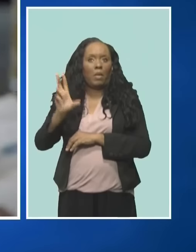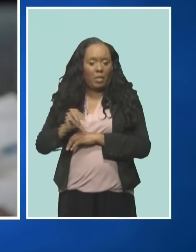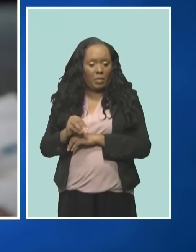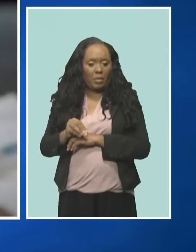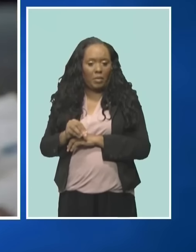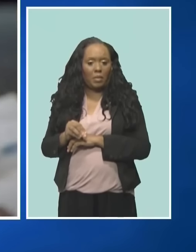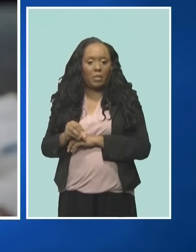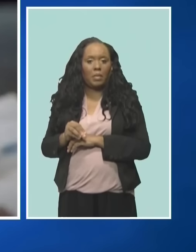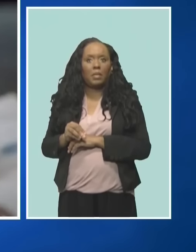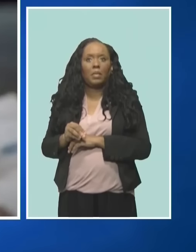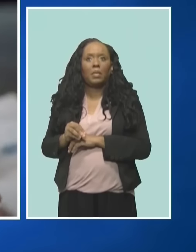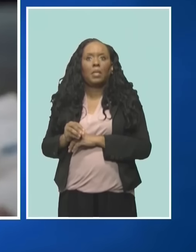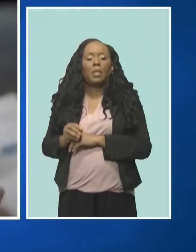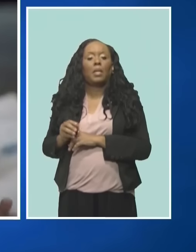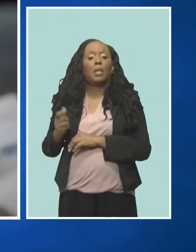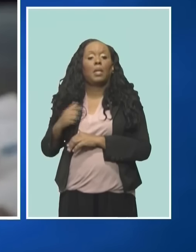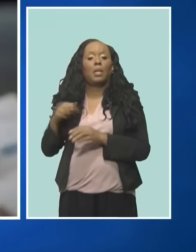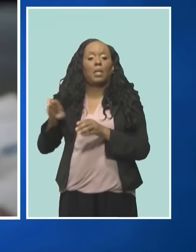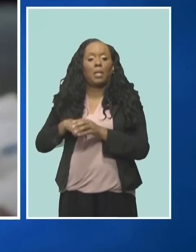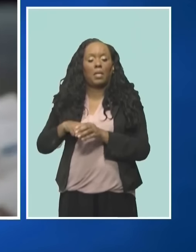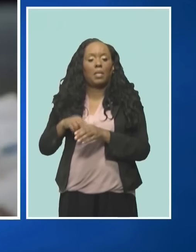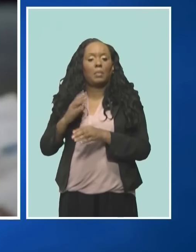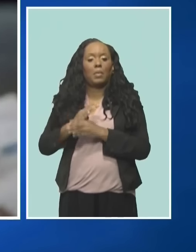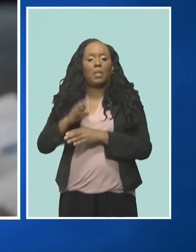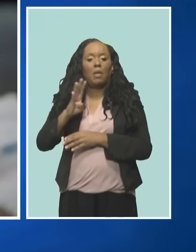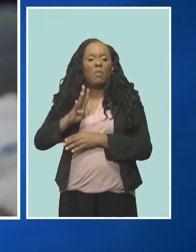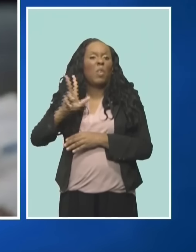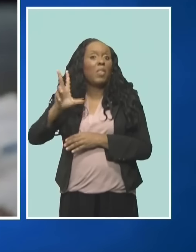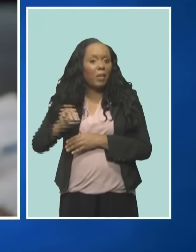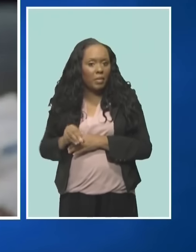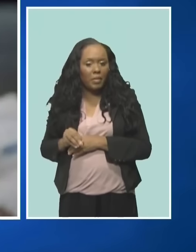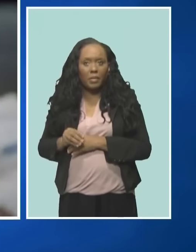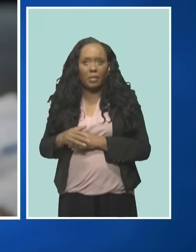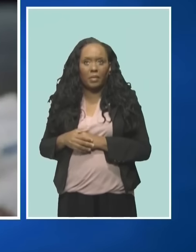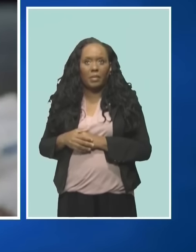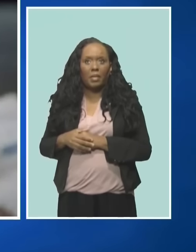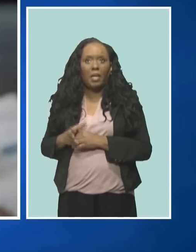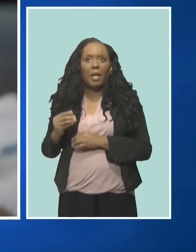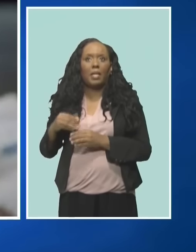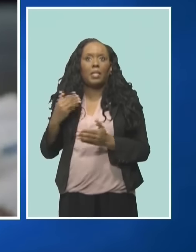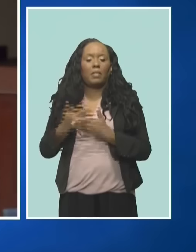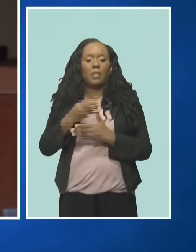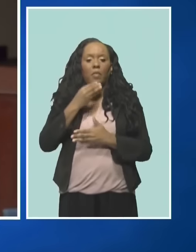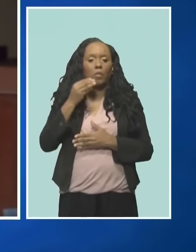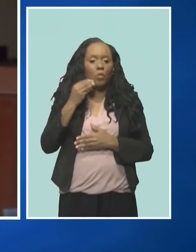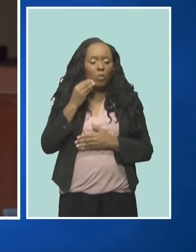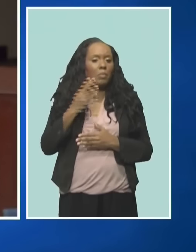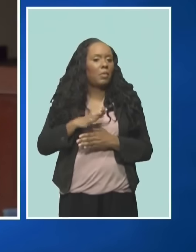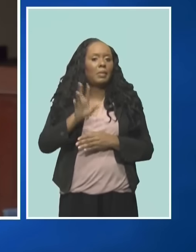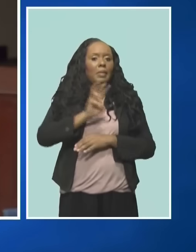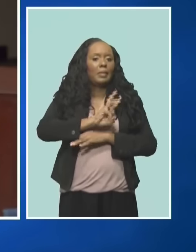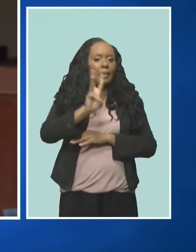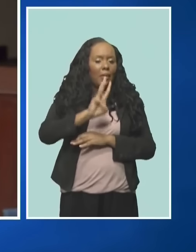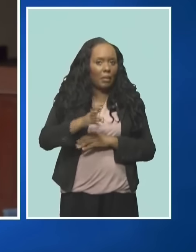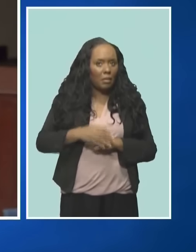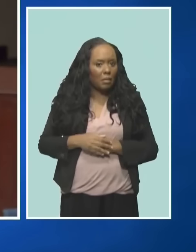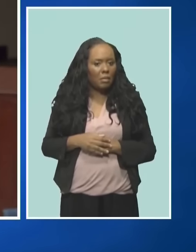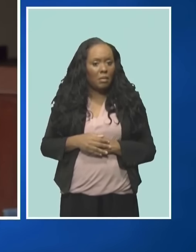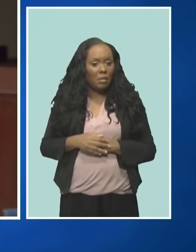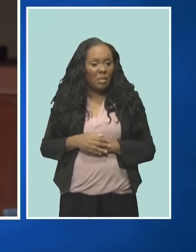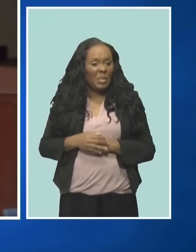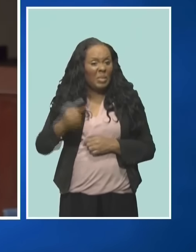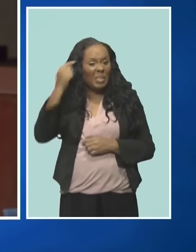at 4:30 and get home after 6 o'clock. You think that's right? In response, CEO